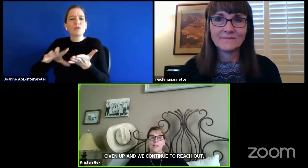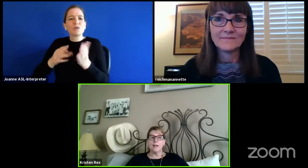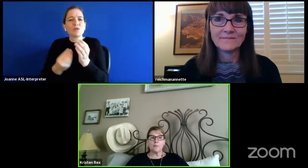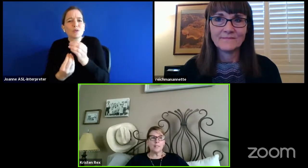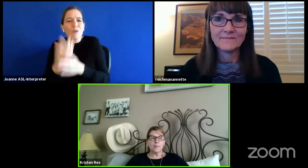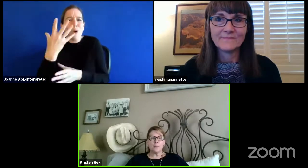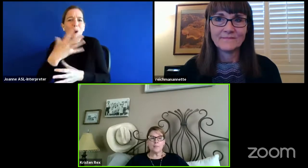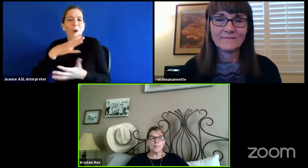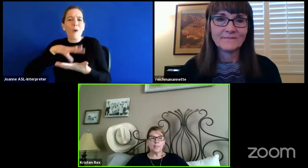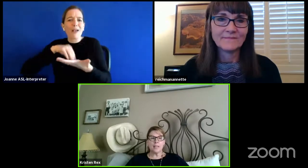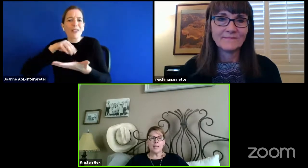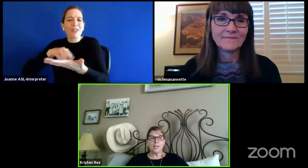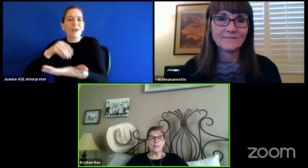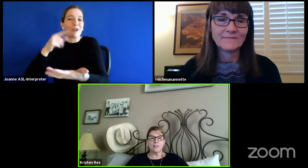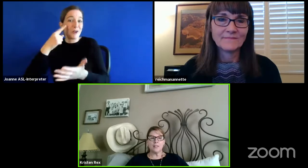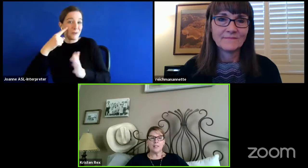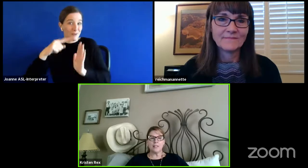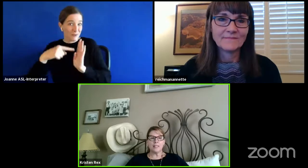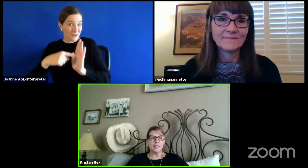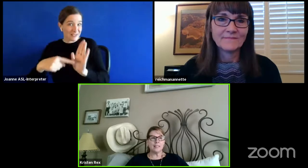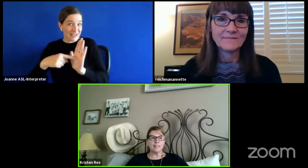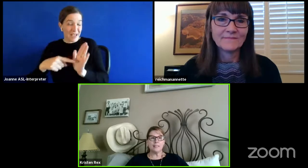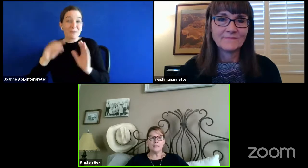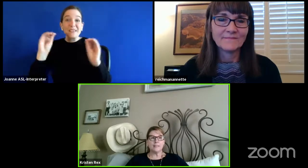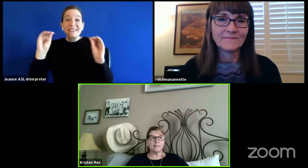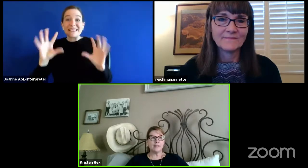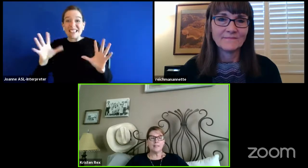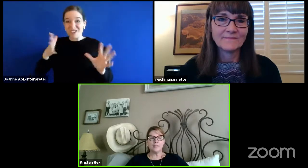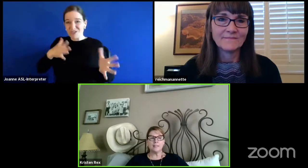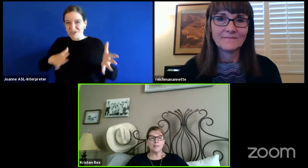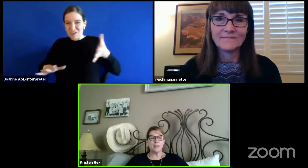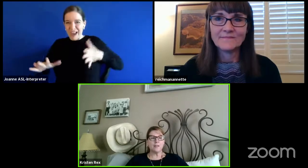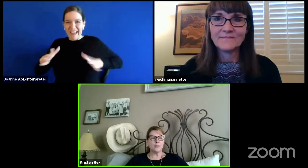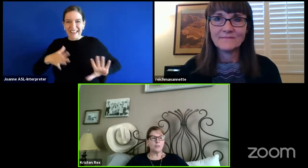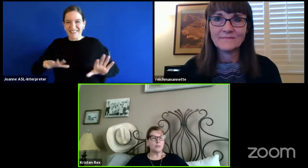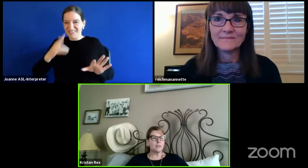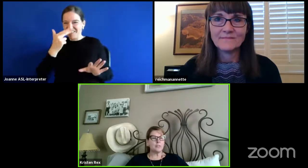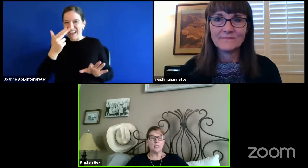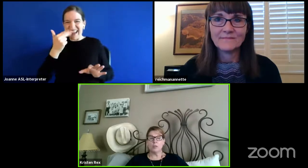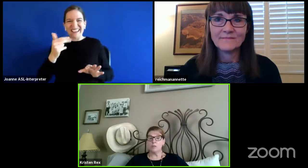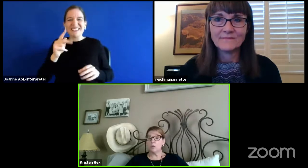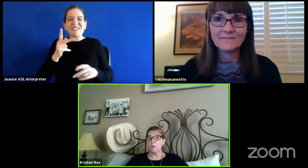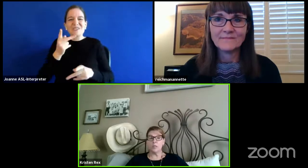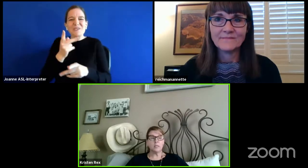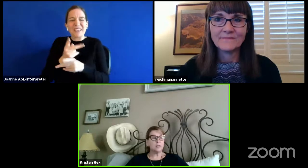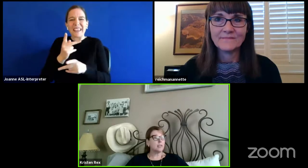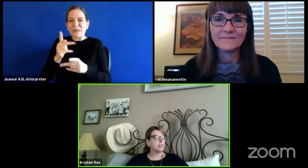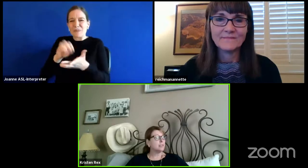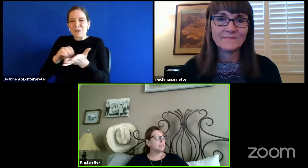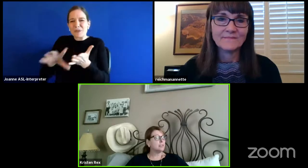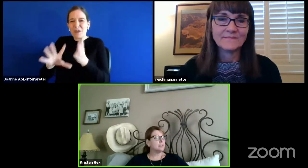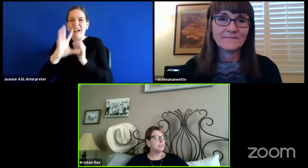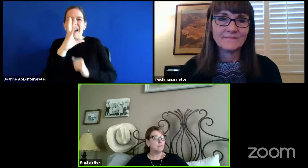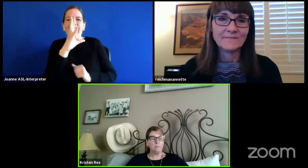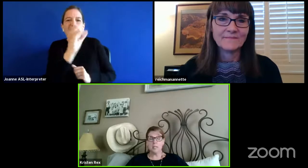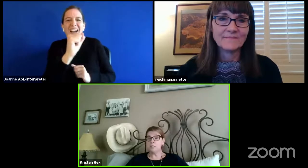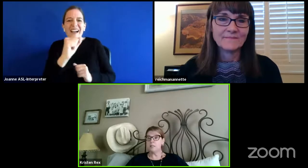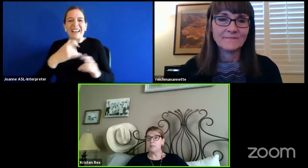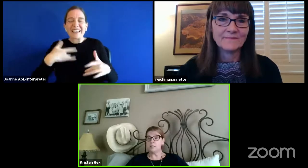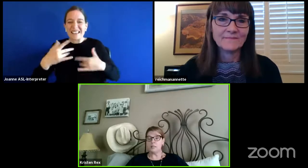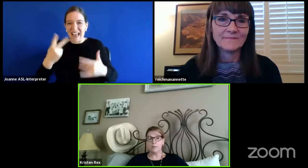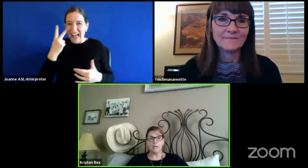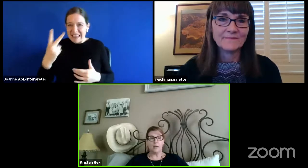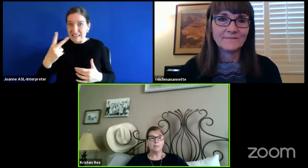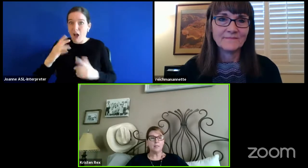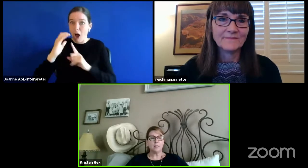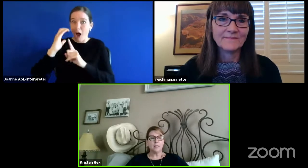dressing up to keep students engaged and excited. I've seen some costumes. I've seen unicorns and minions